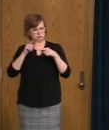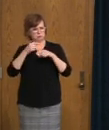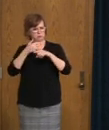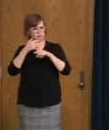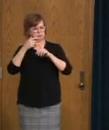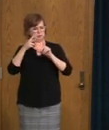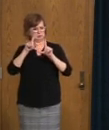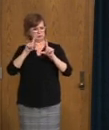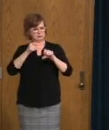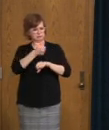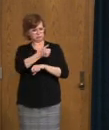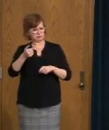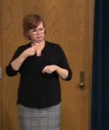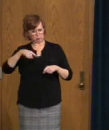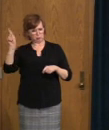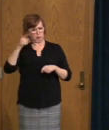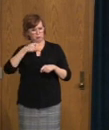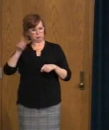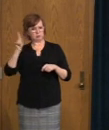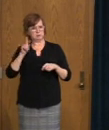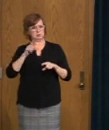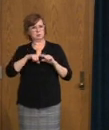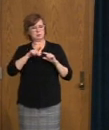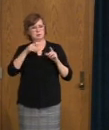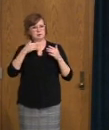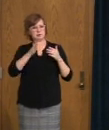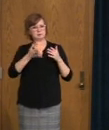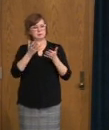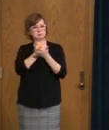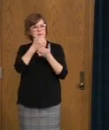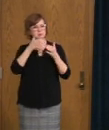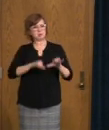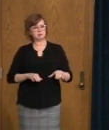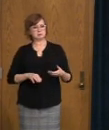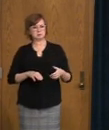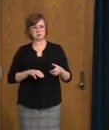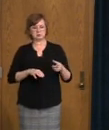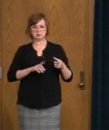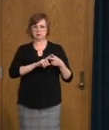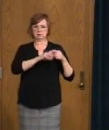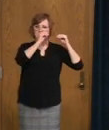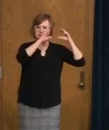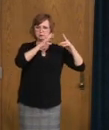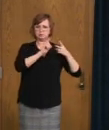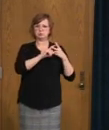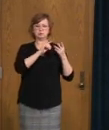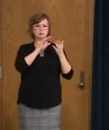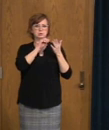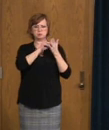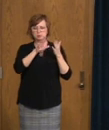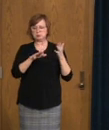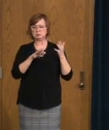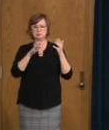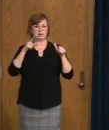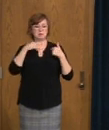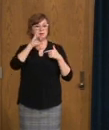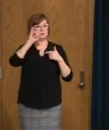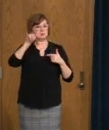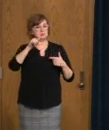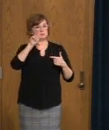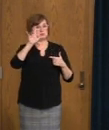so staff in correctional facilities have always had the opportunity, just like teachers and school-aged children or any other member of the public since July 14, to